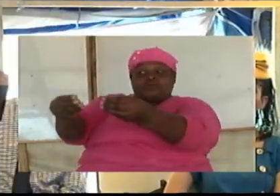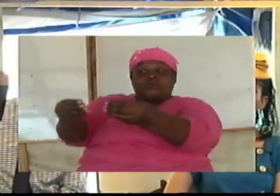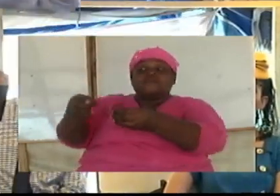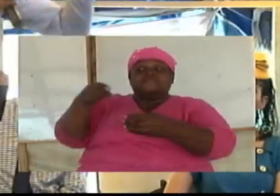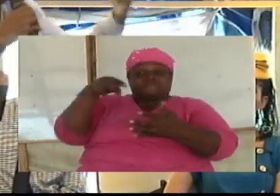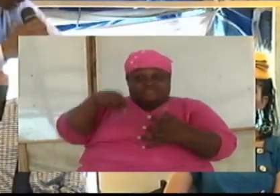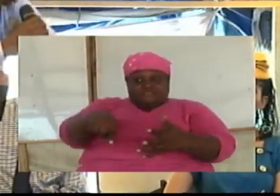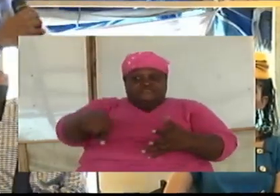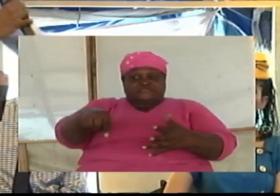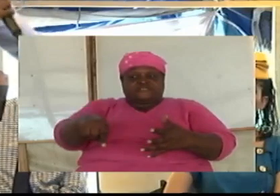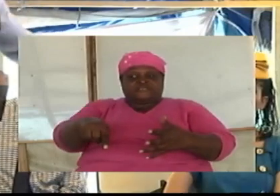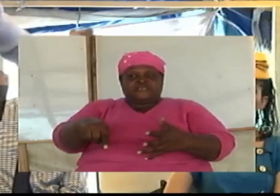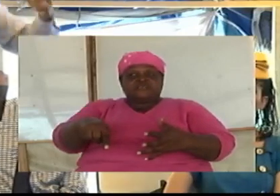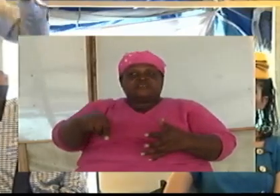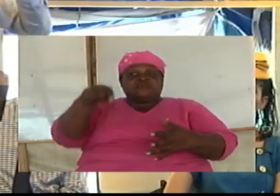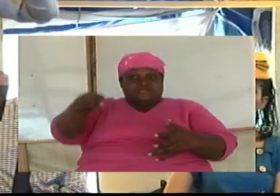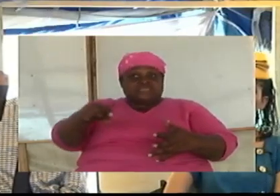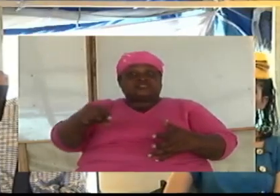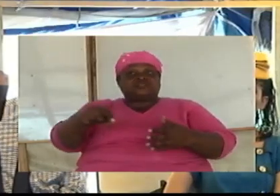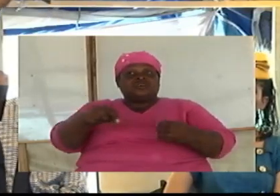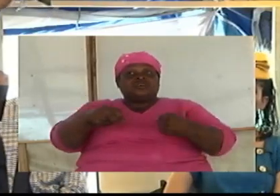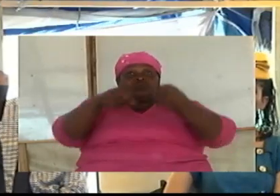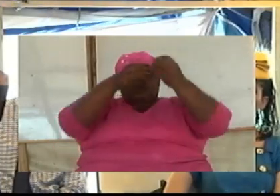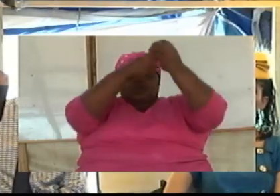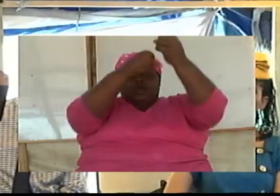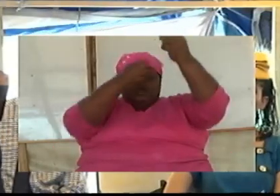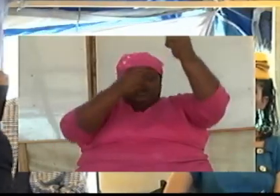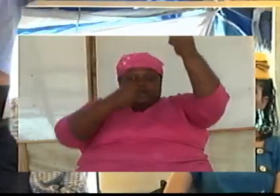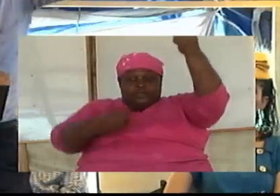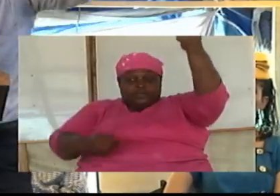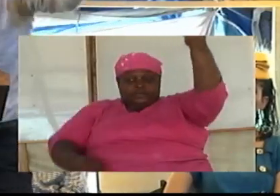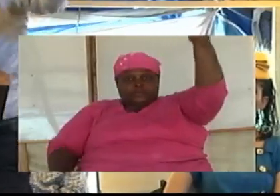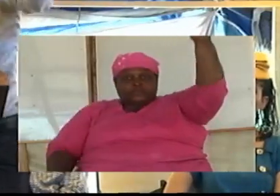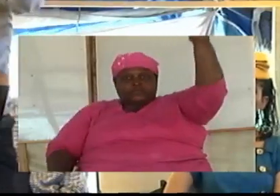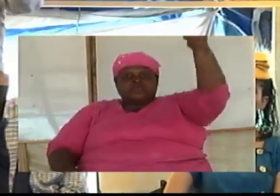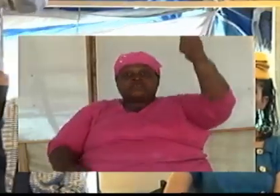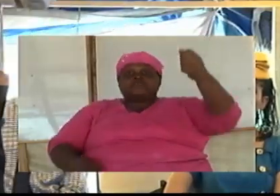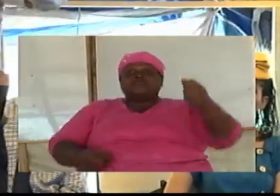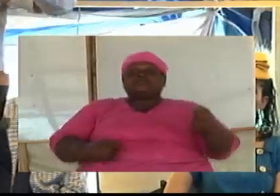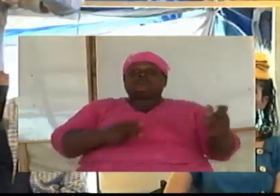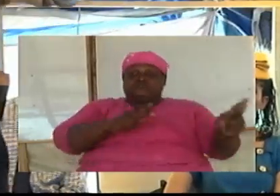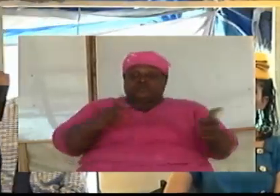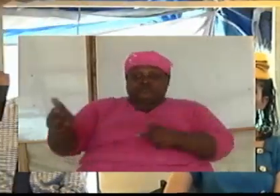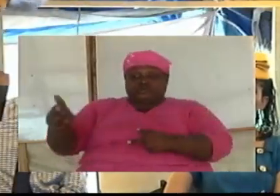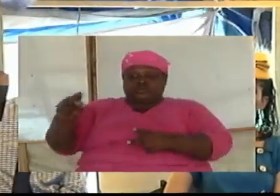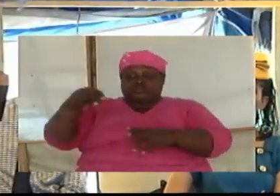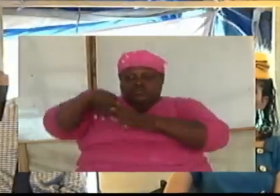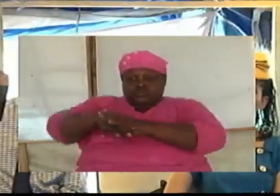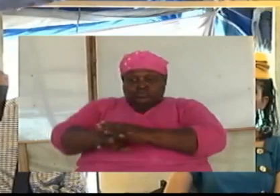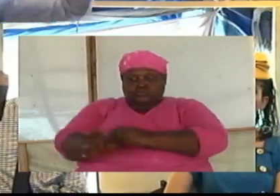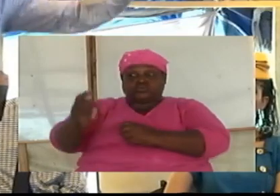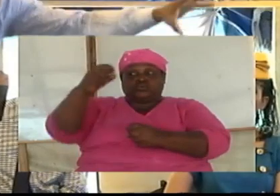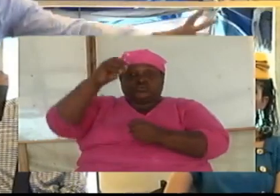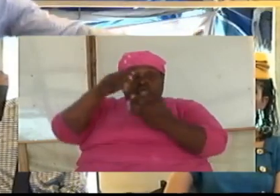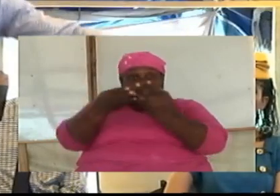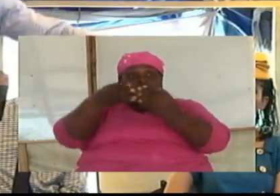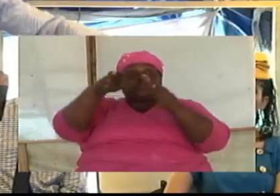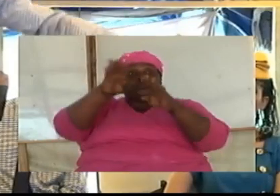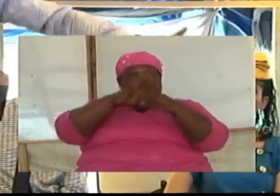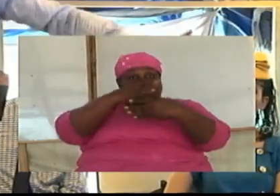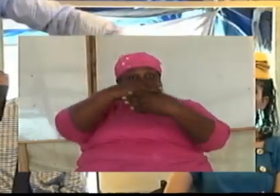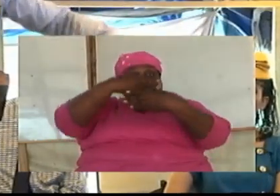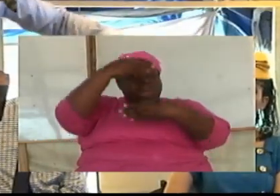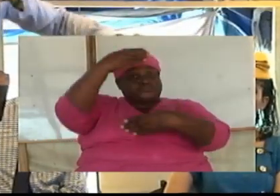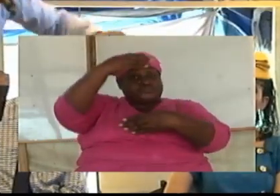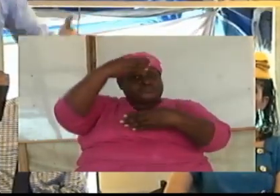that you let us down by, I want you to put it up on the window. Hallelujah. And when we come into the land,